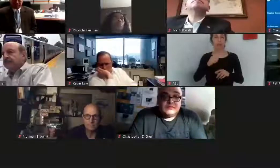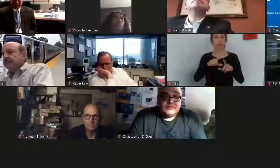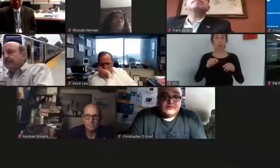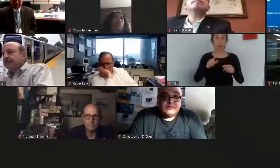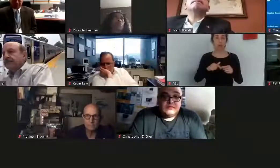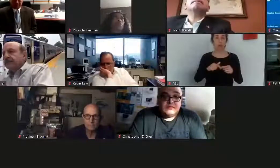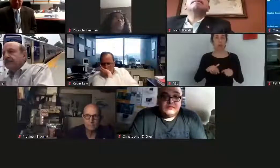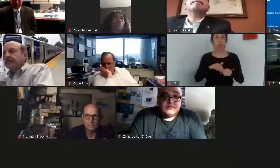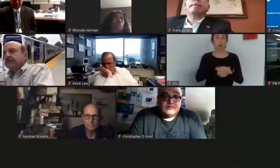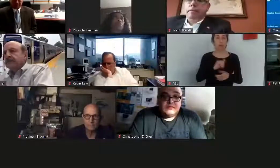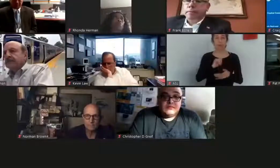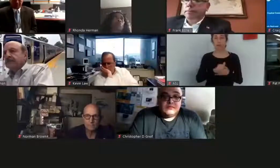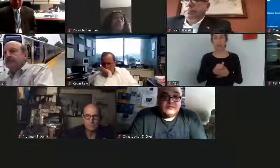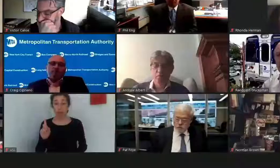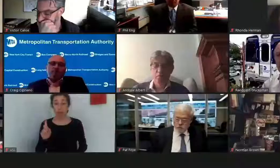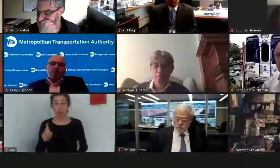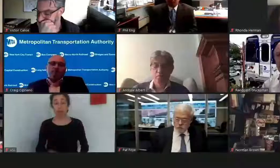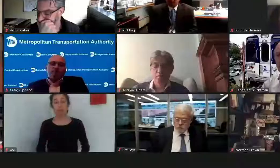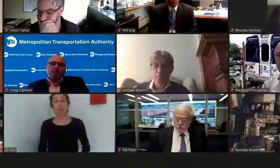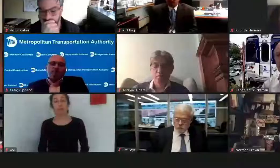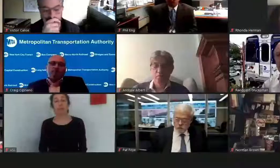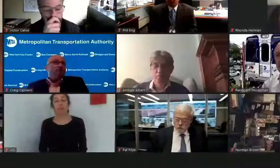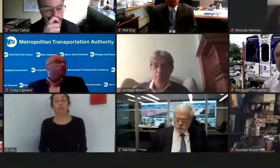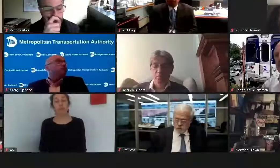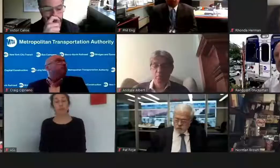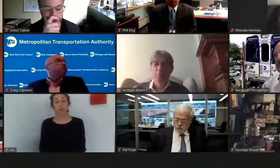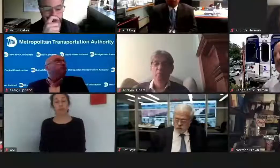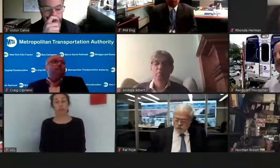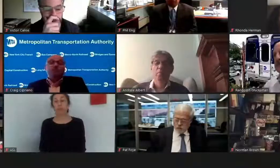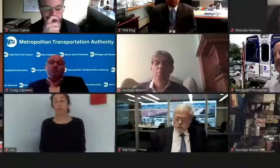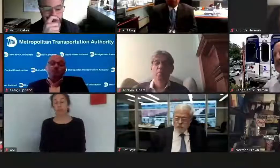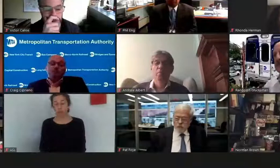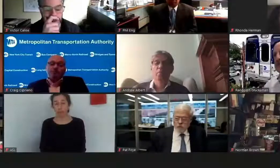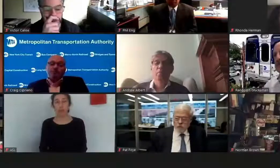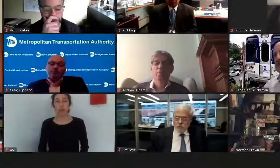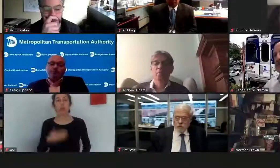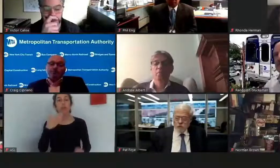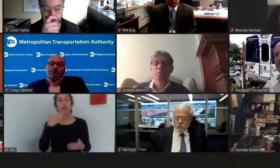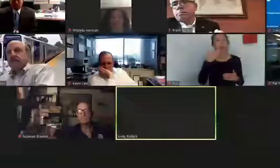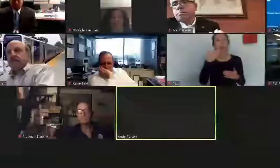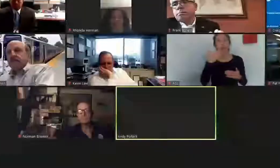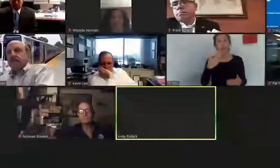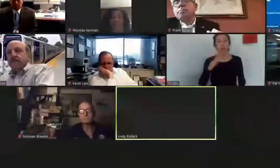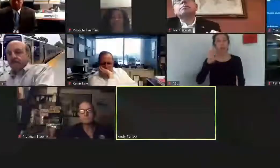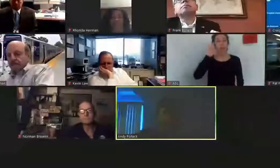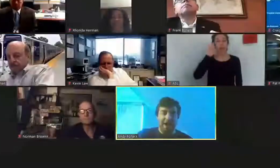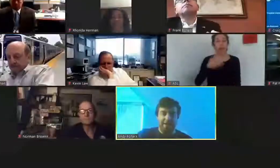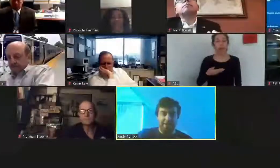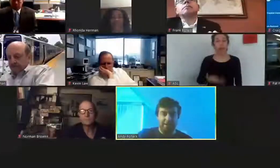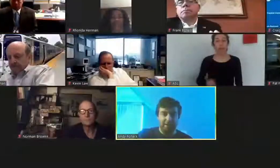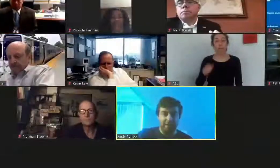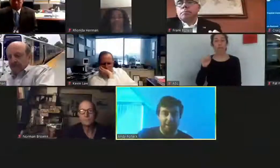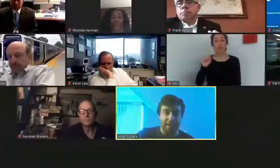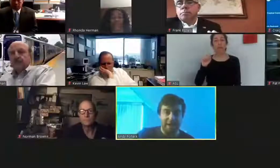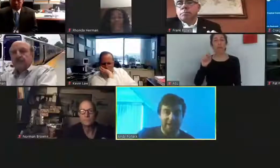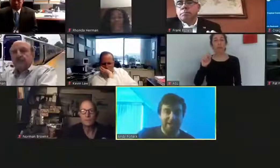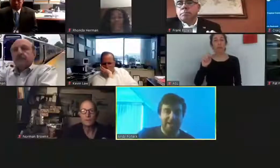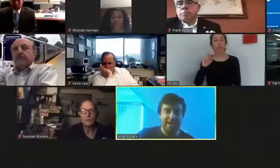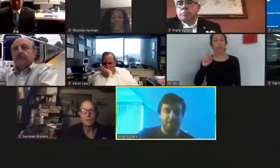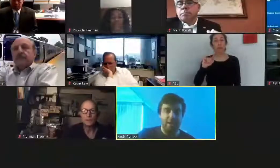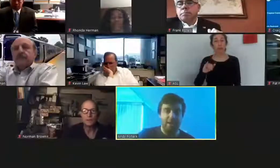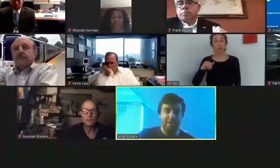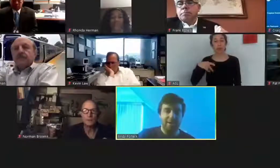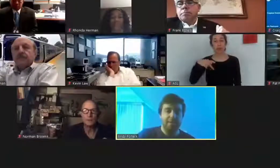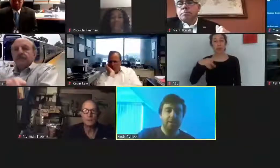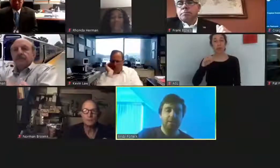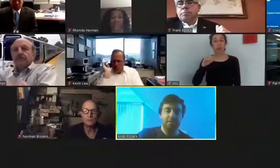Our next speaker is Andy Pollack. Thank you, Lucille. Well, I am back and I have my